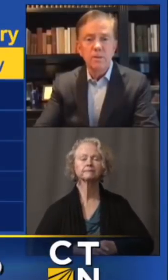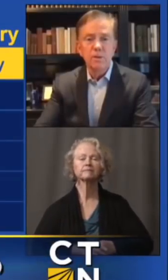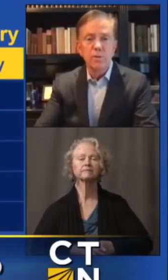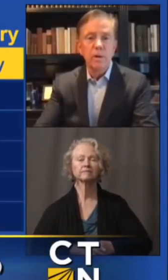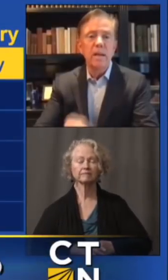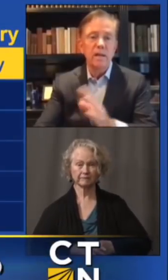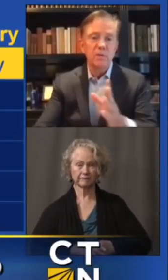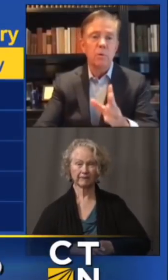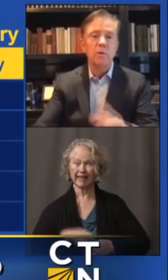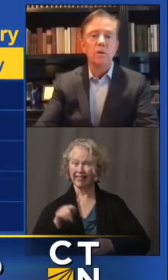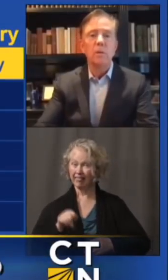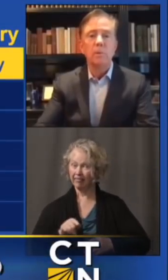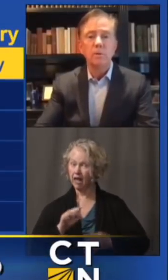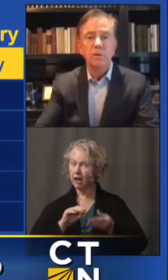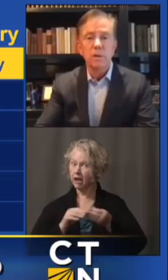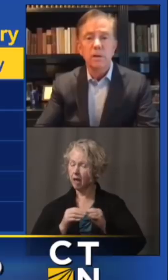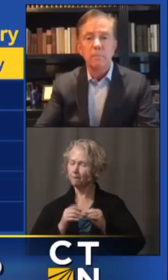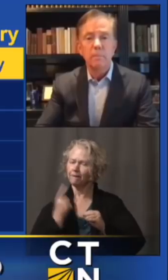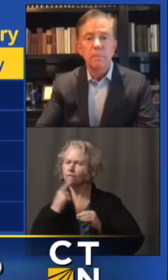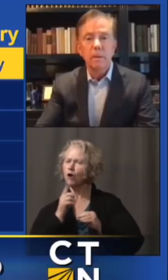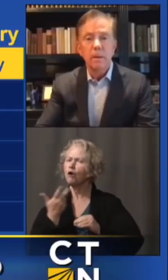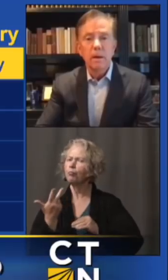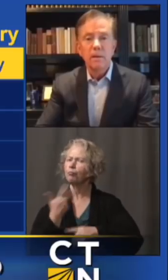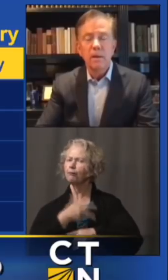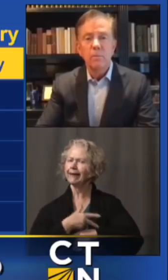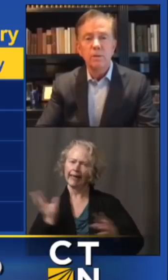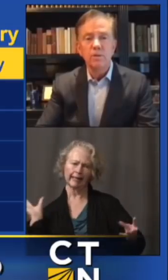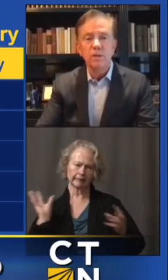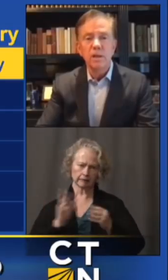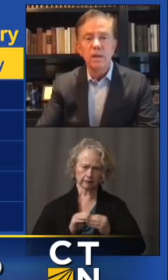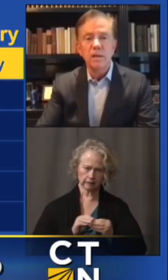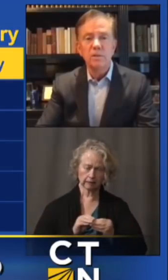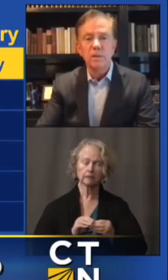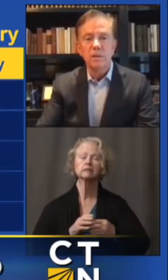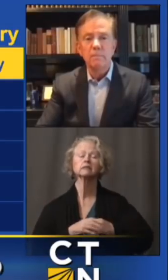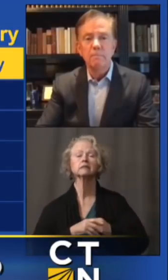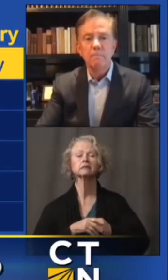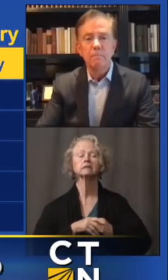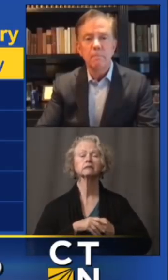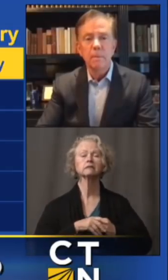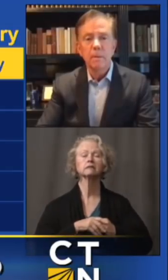This is 3 days worth of numbers. I think what you see is